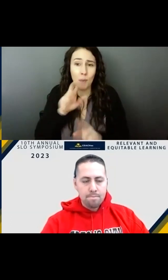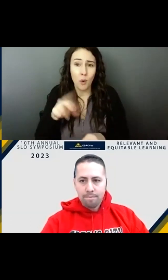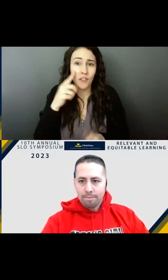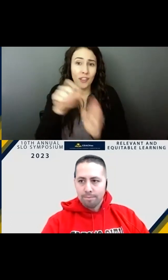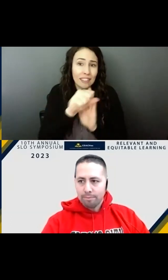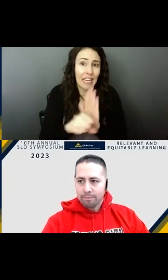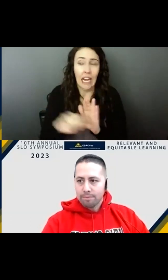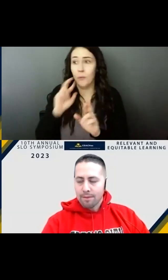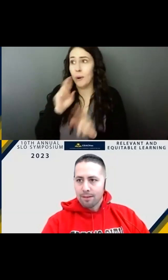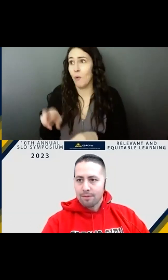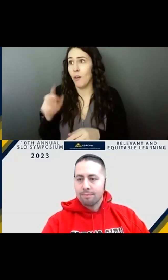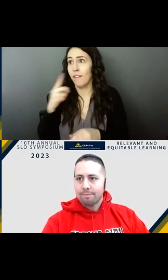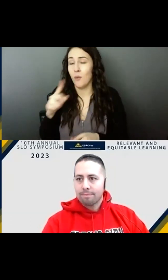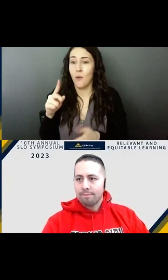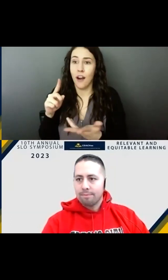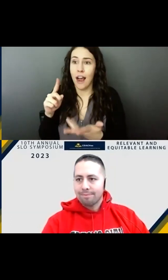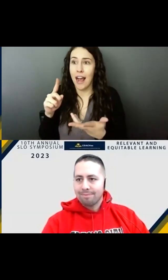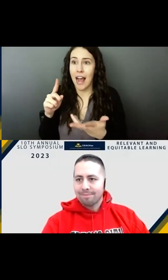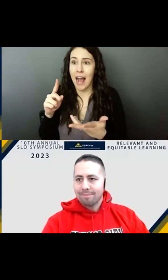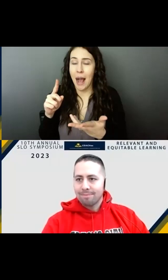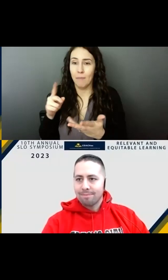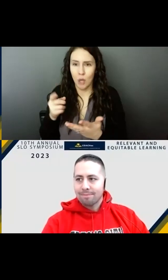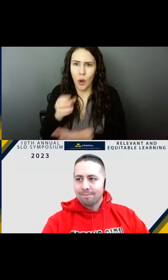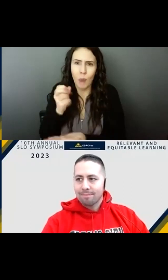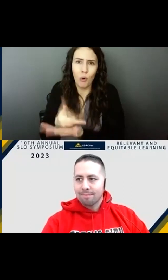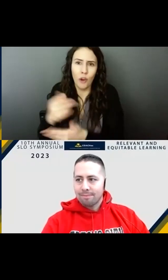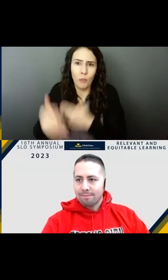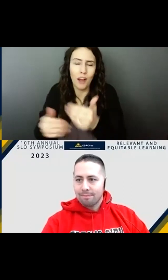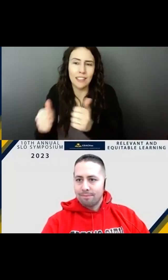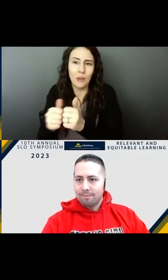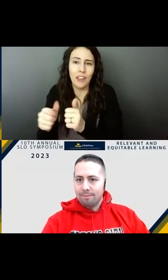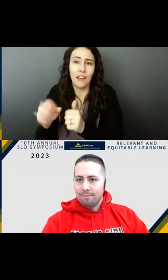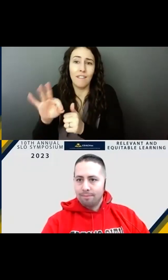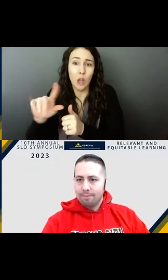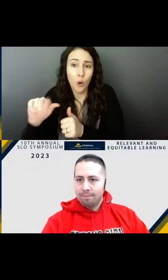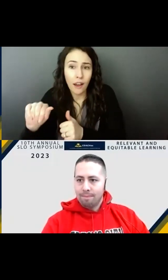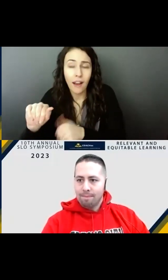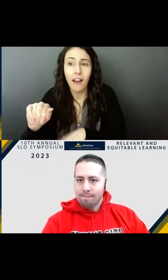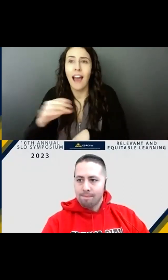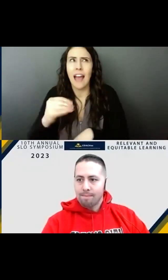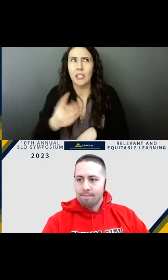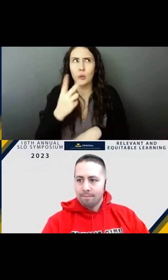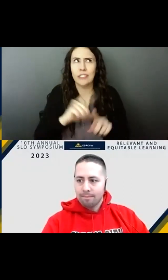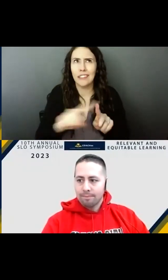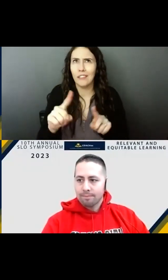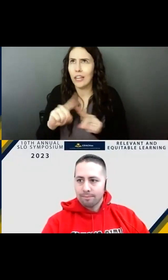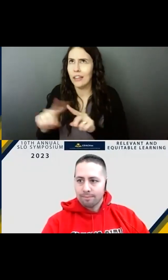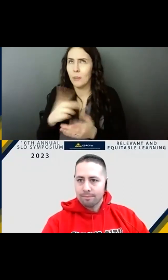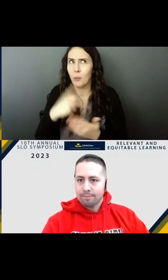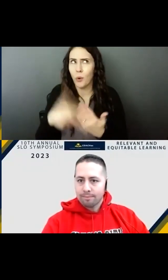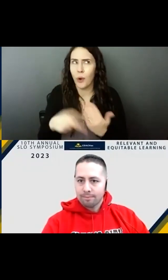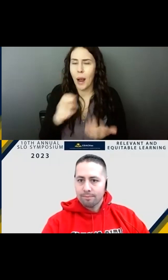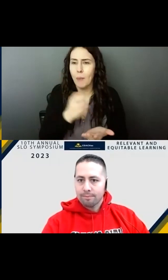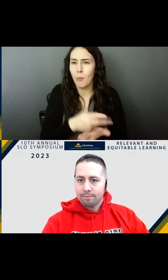report for going through an approval process with the state of Florida, and 2 different programmatic approvals, and